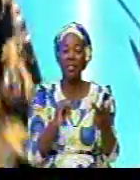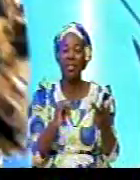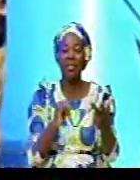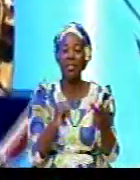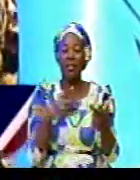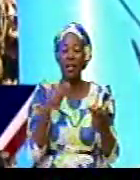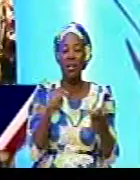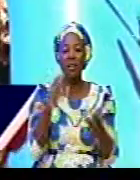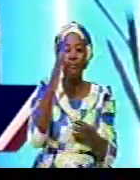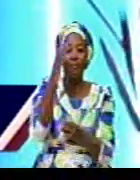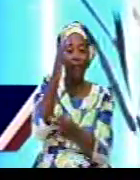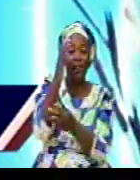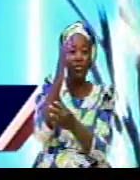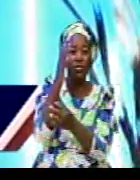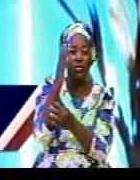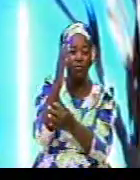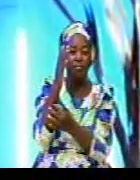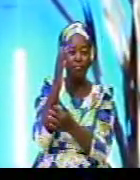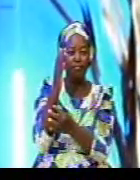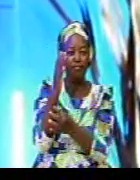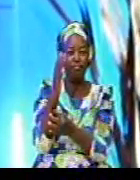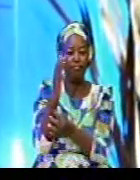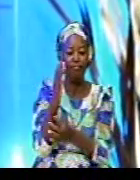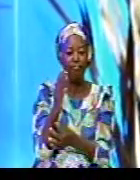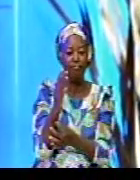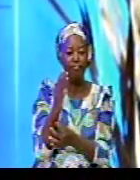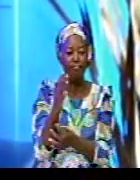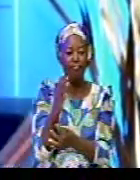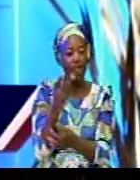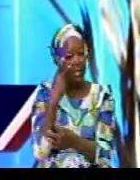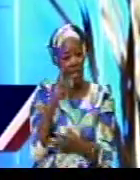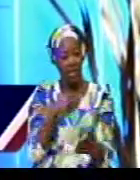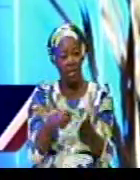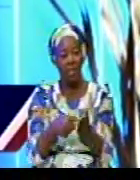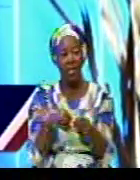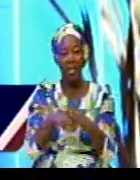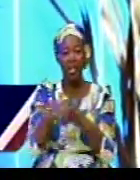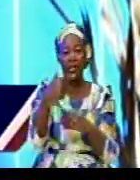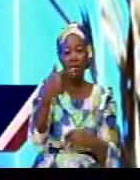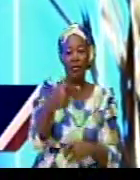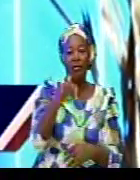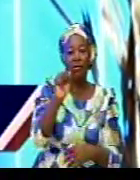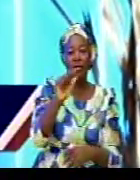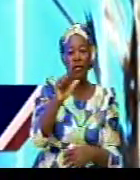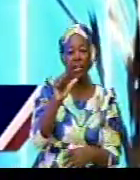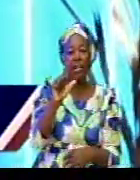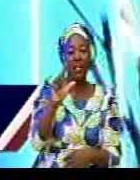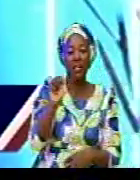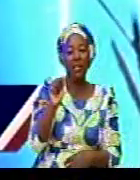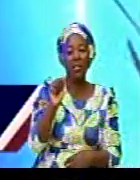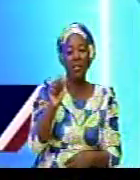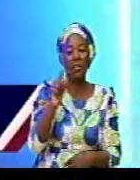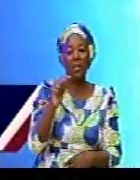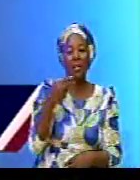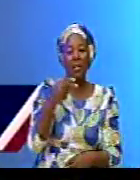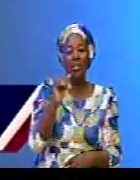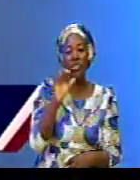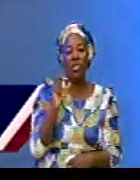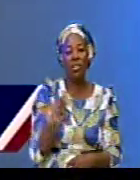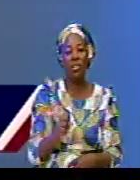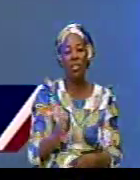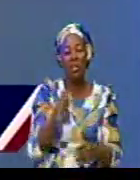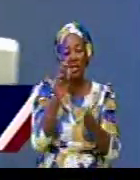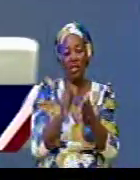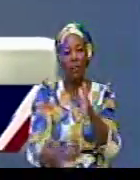devil. Number three now is the flesh. Look at this.